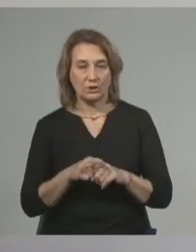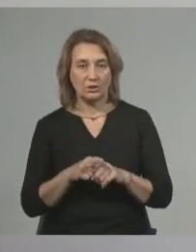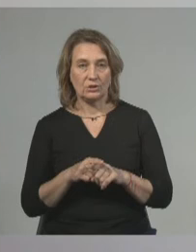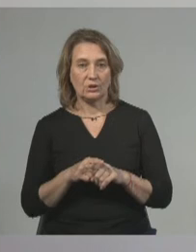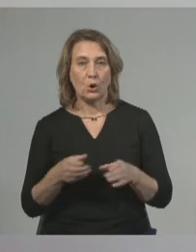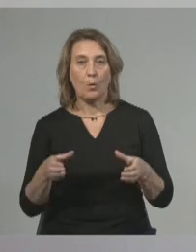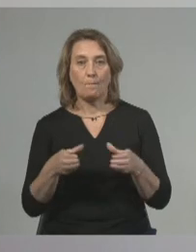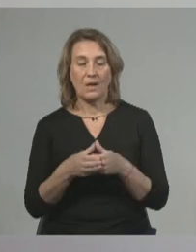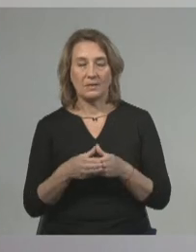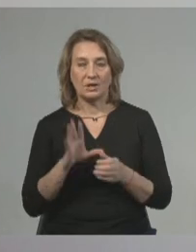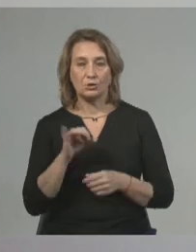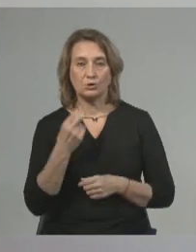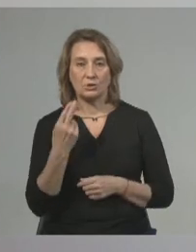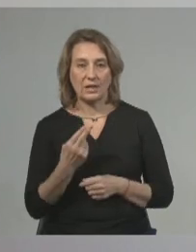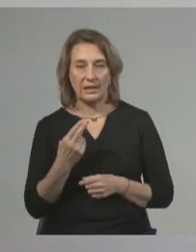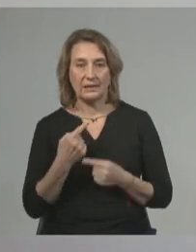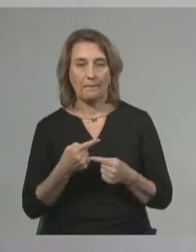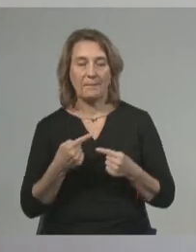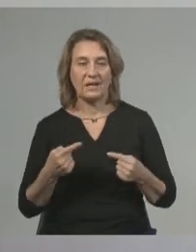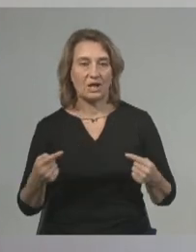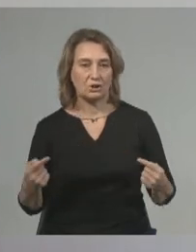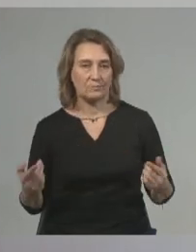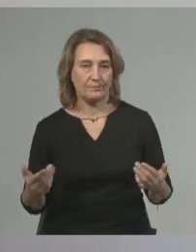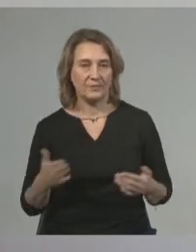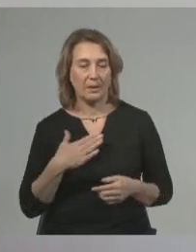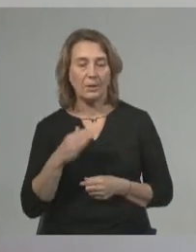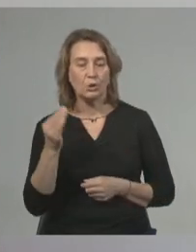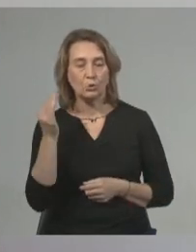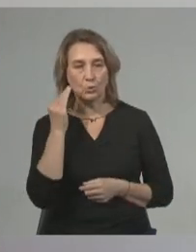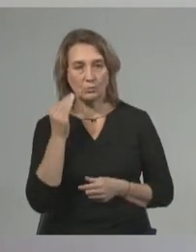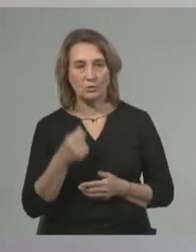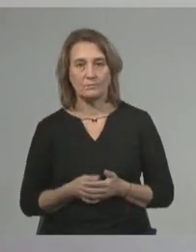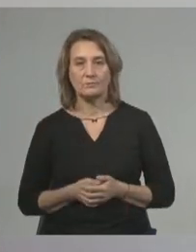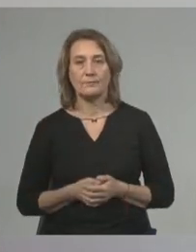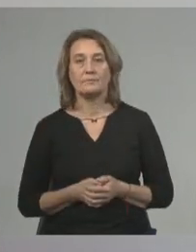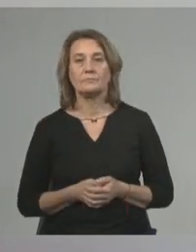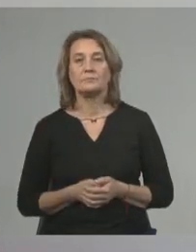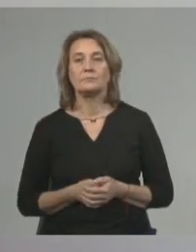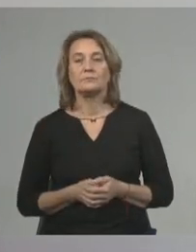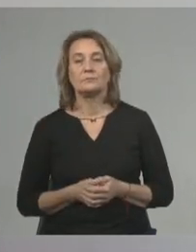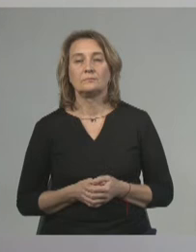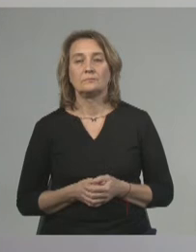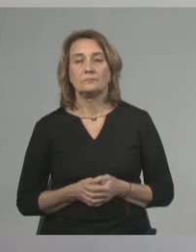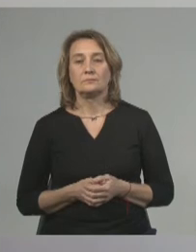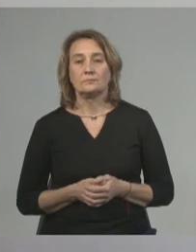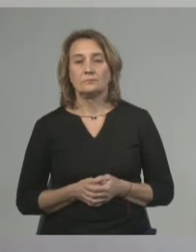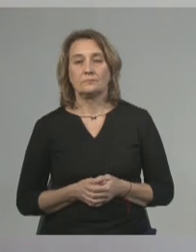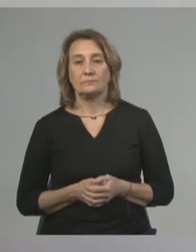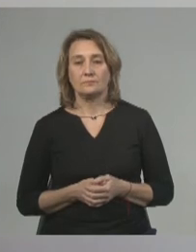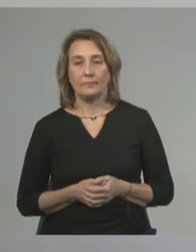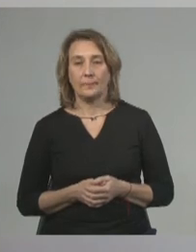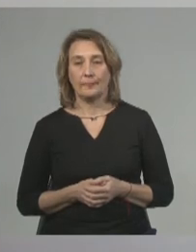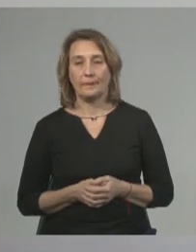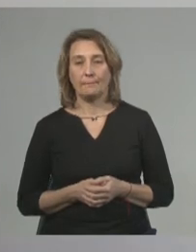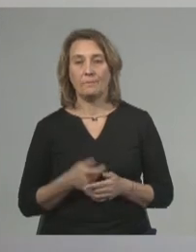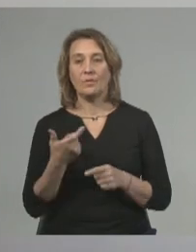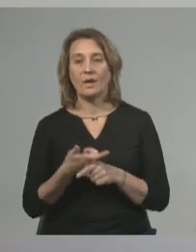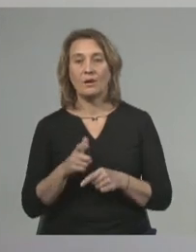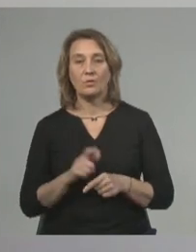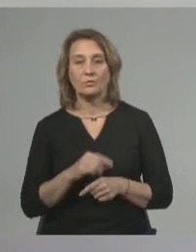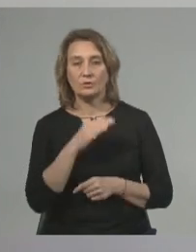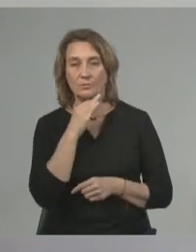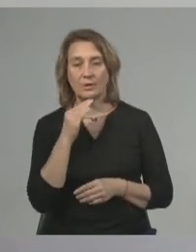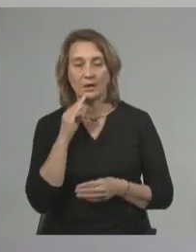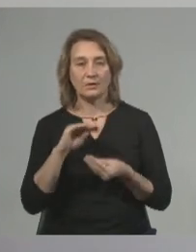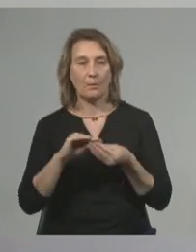quality journalism as a sector to have common mechanisms to address these technology platforms together things